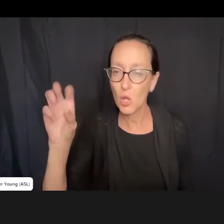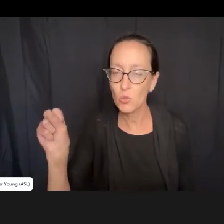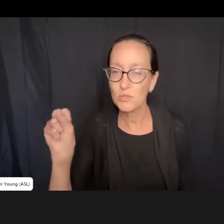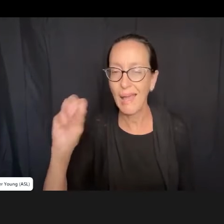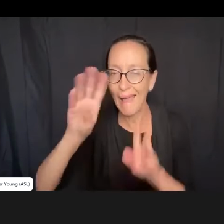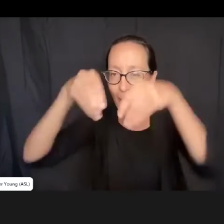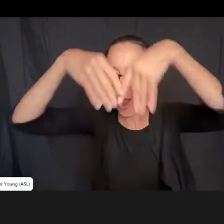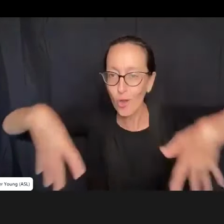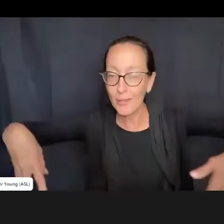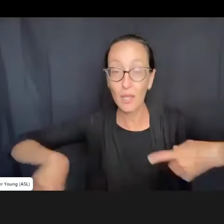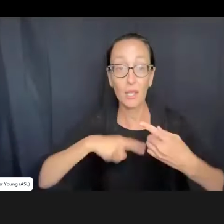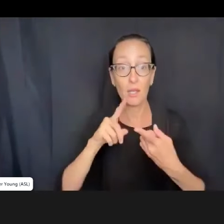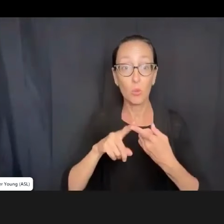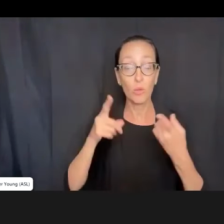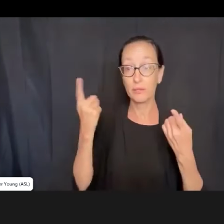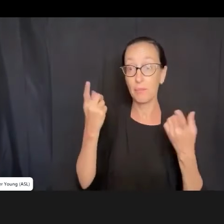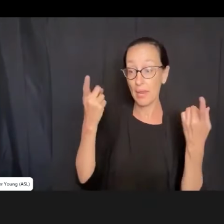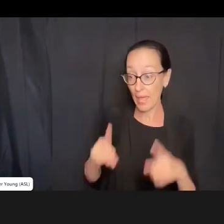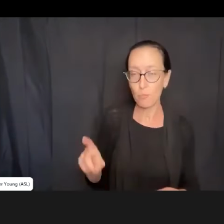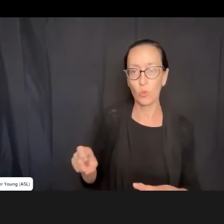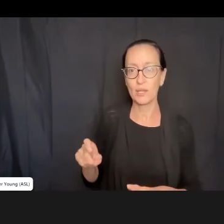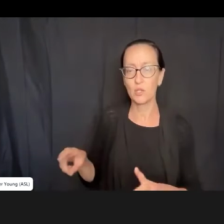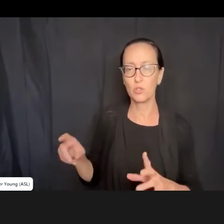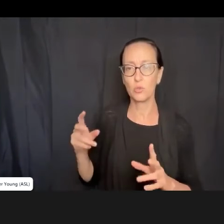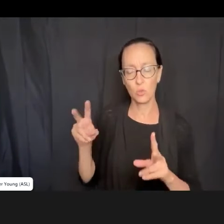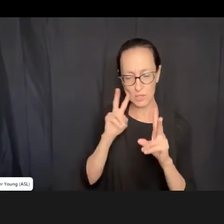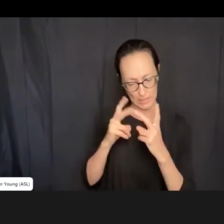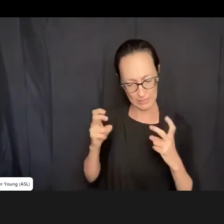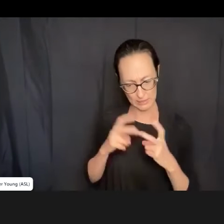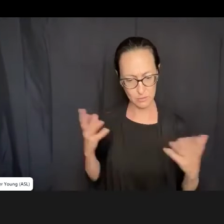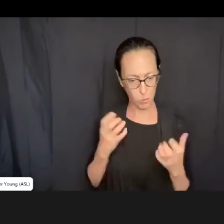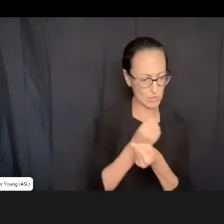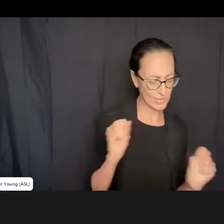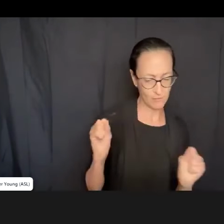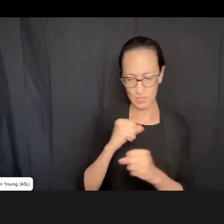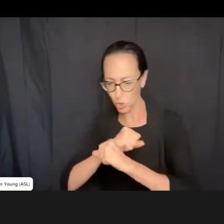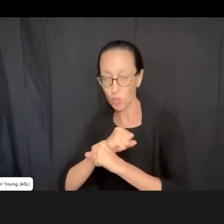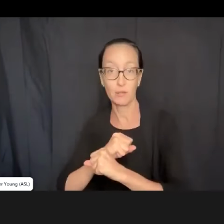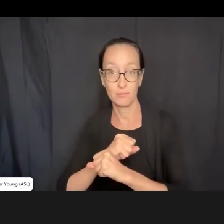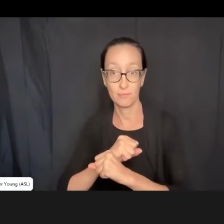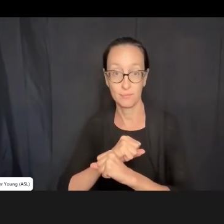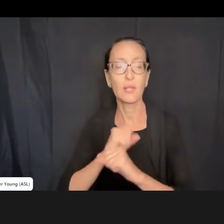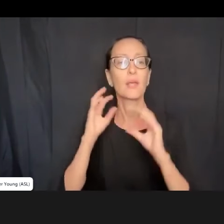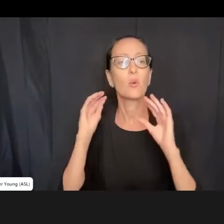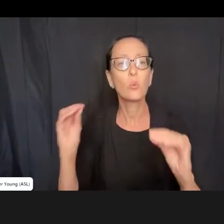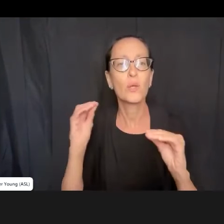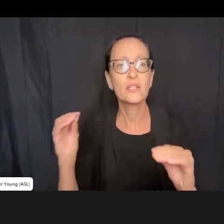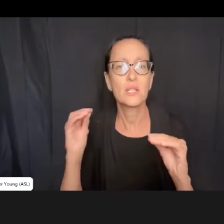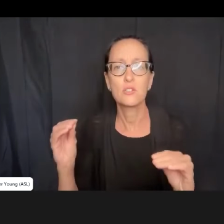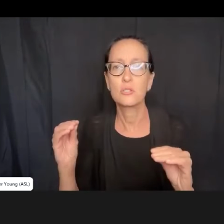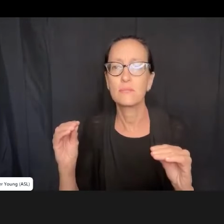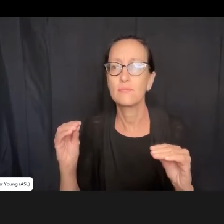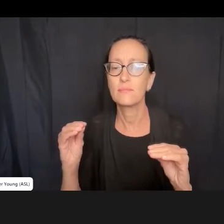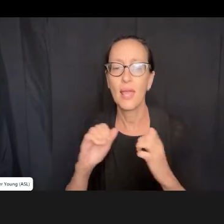need to reaffirm physical health and perceptions of safety and security. So we teach about how we want to have good